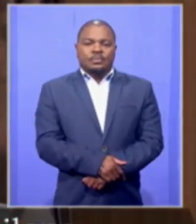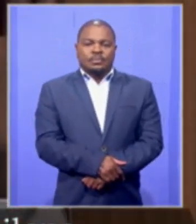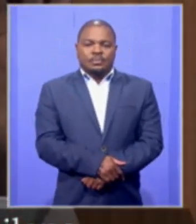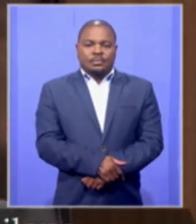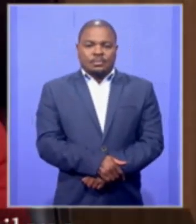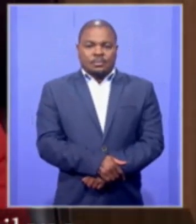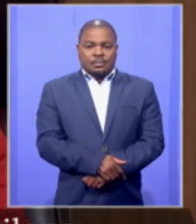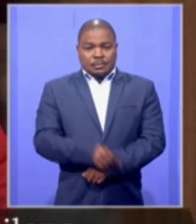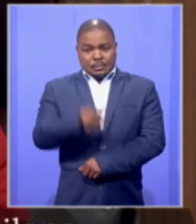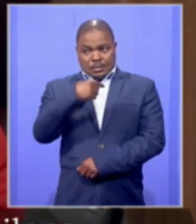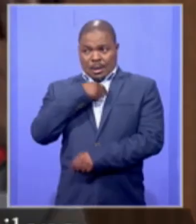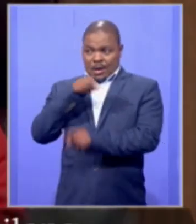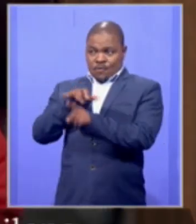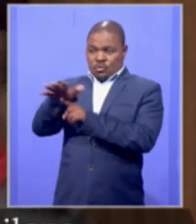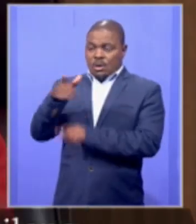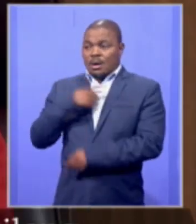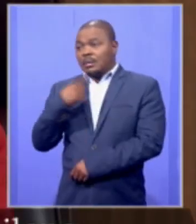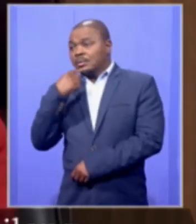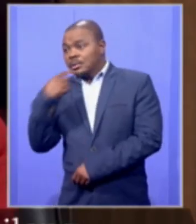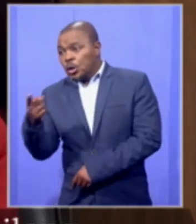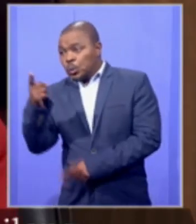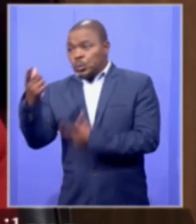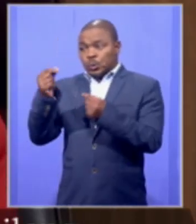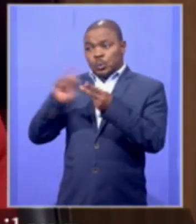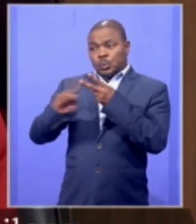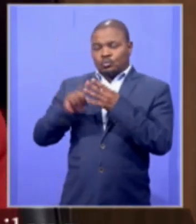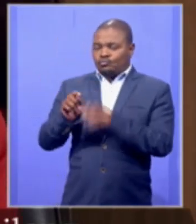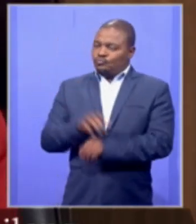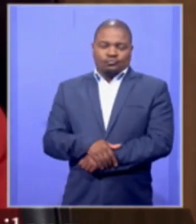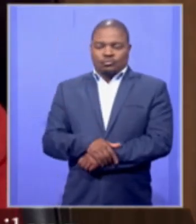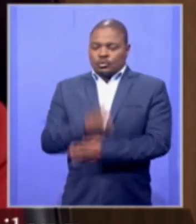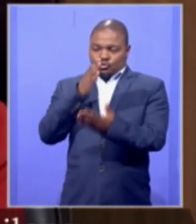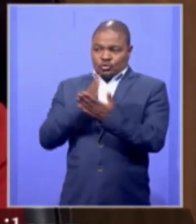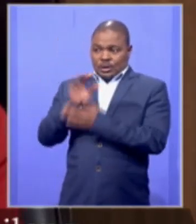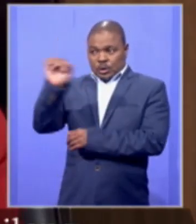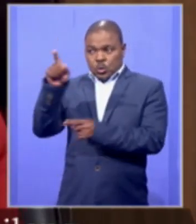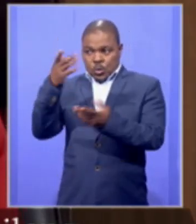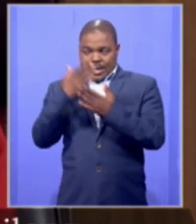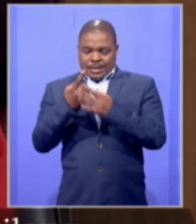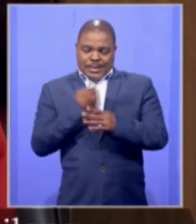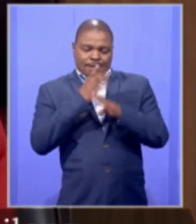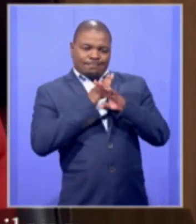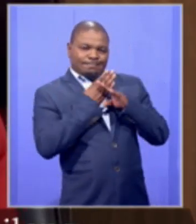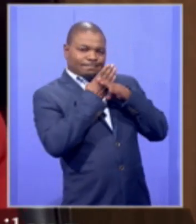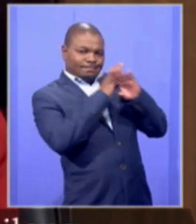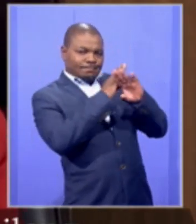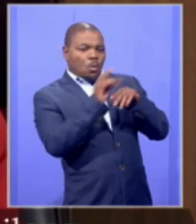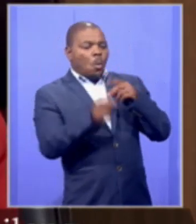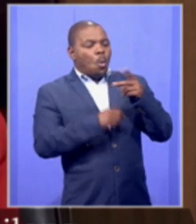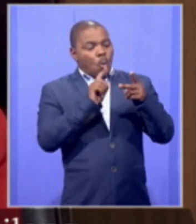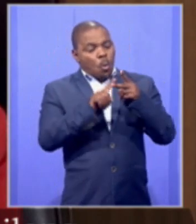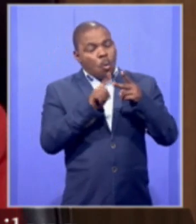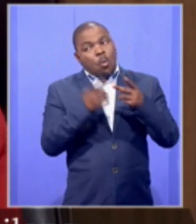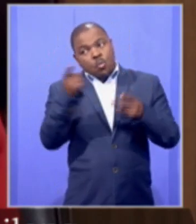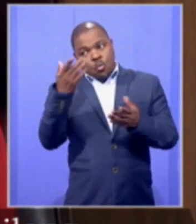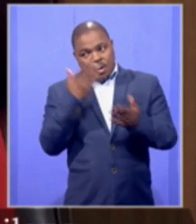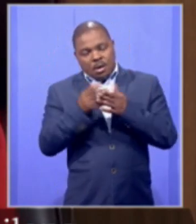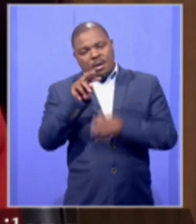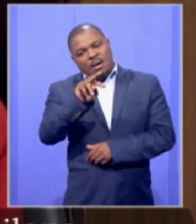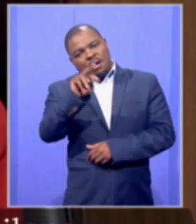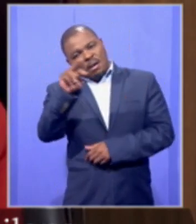I won't influence you, I can't tell you what to do, but you have a right either to defend yourself or to appoint